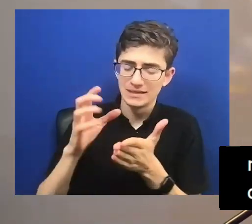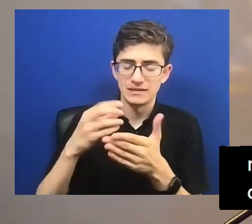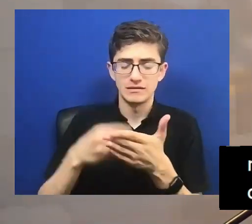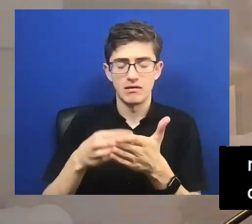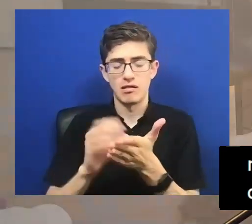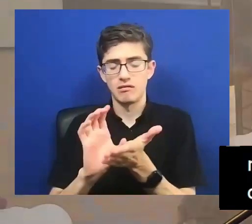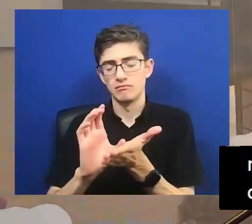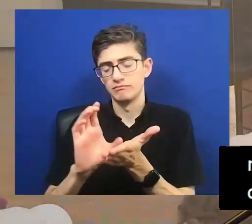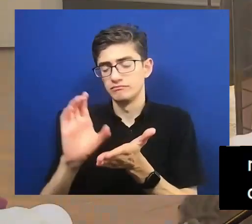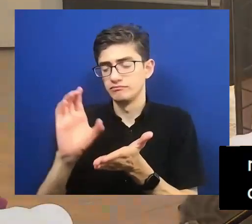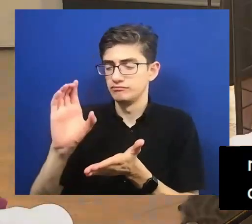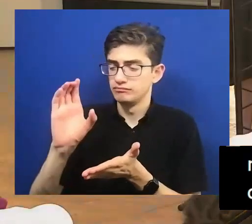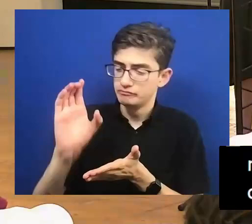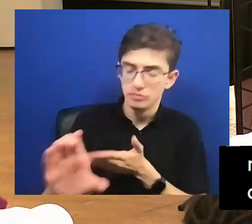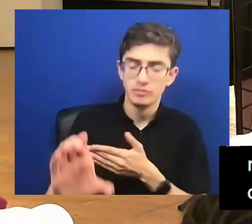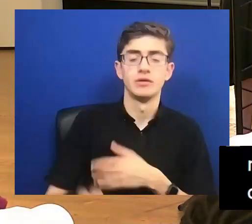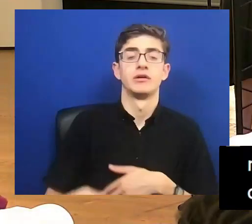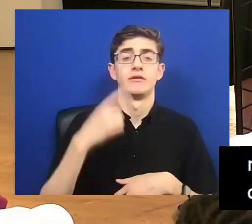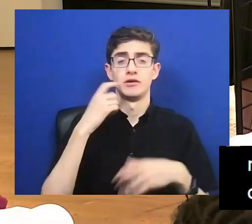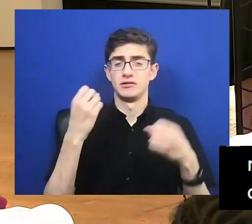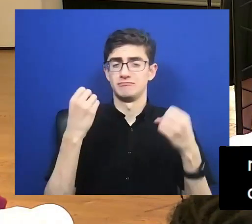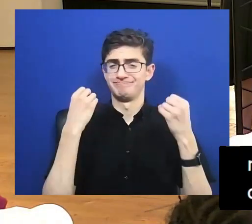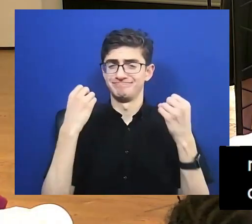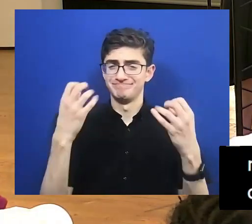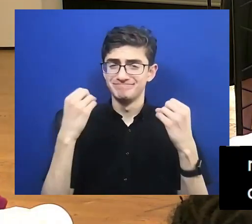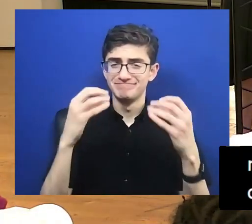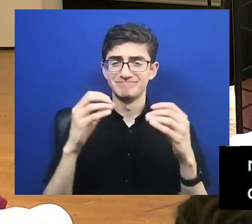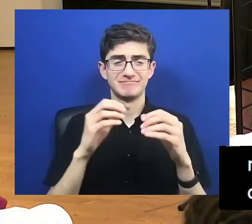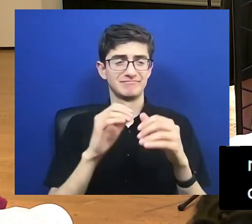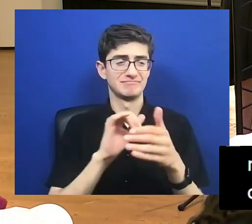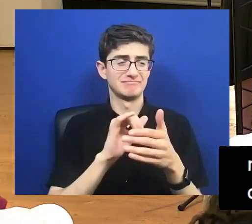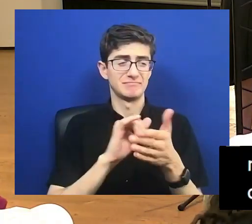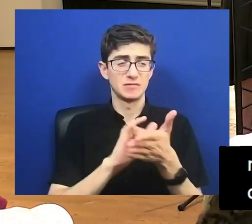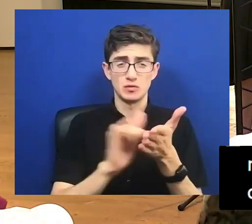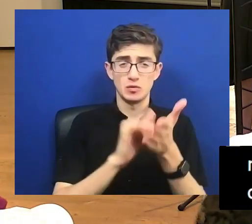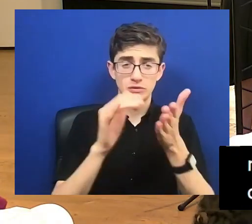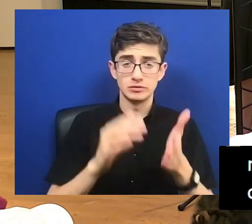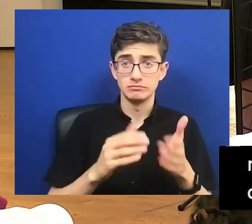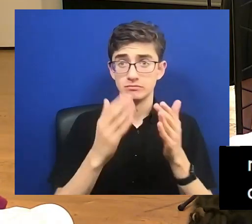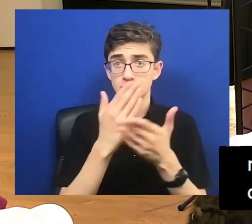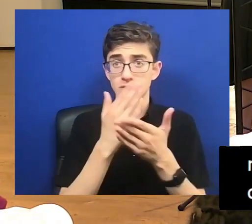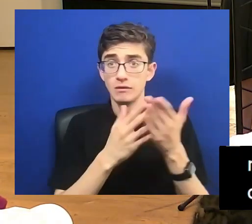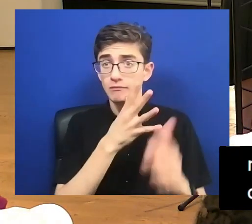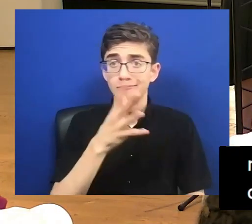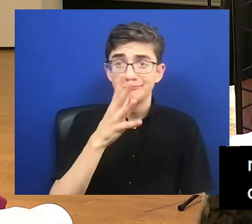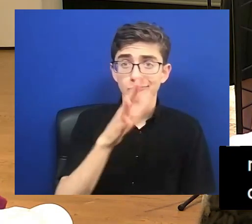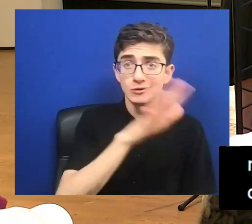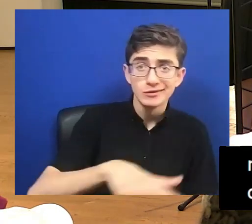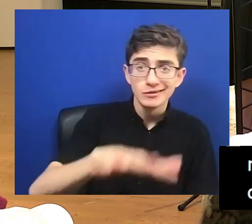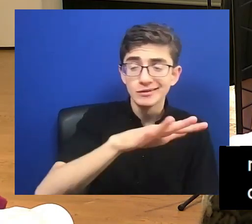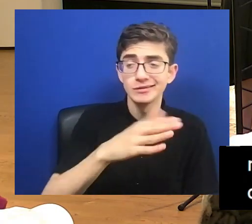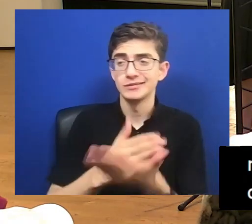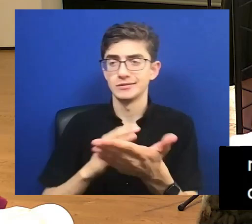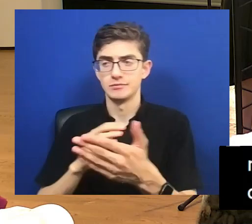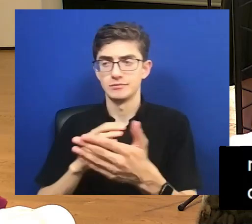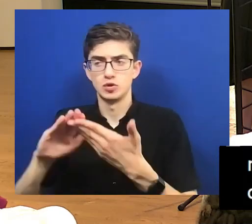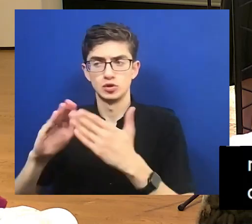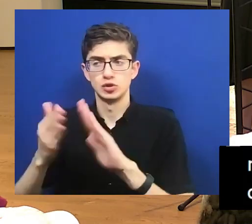New Yorkers in rural and urban areas and continue New York State's leadership in